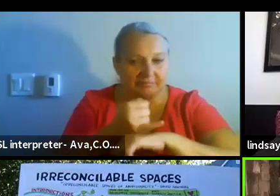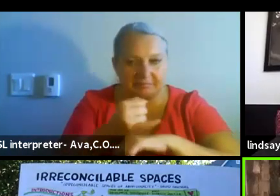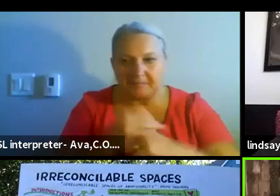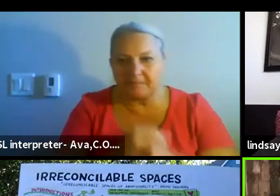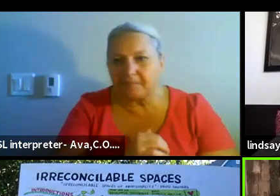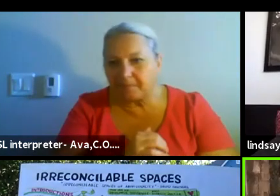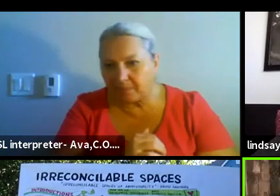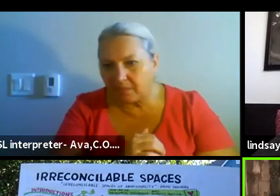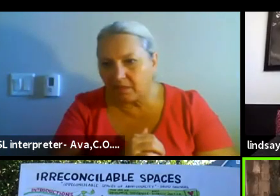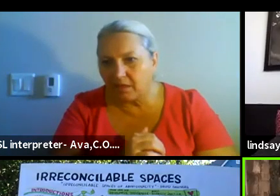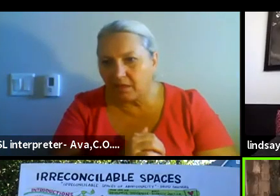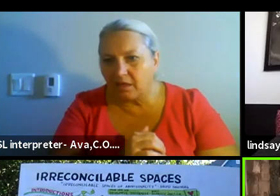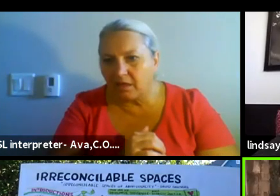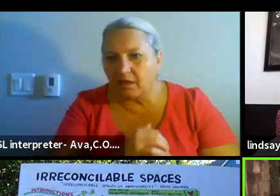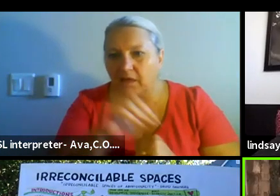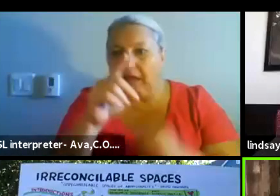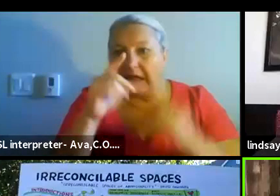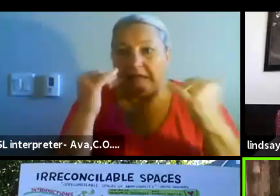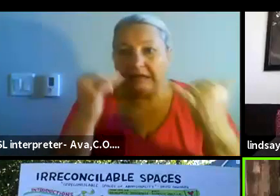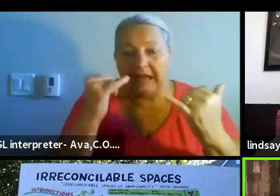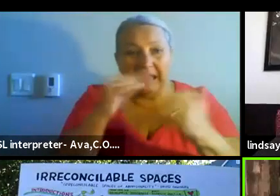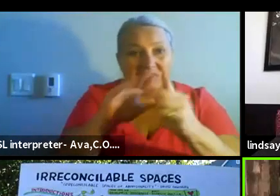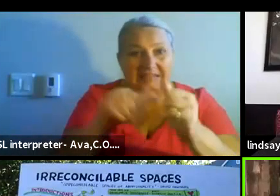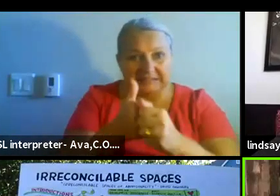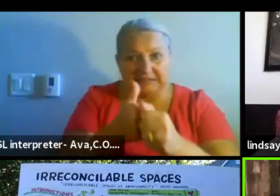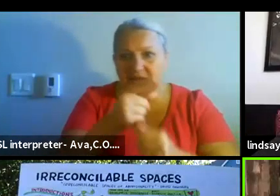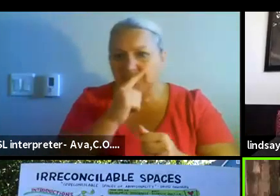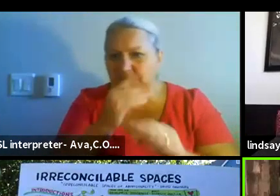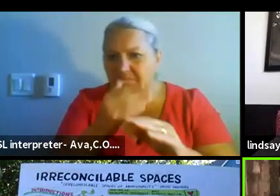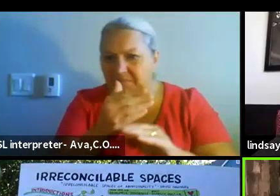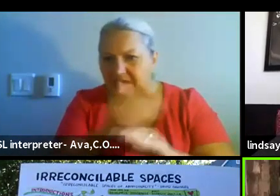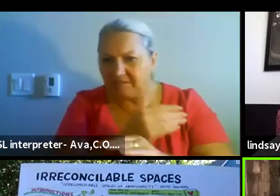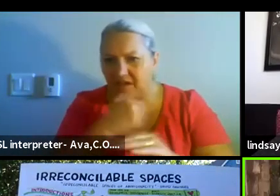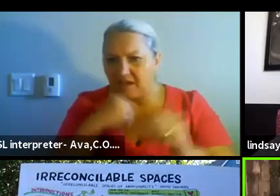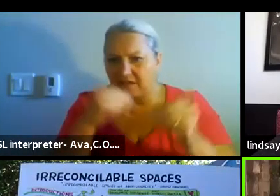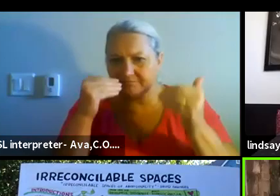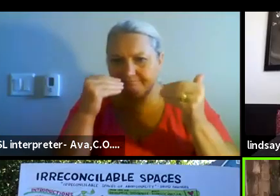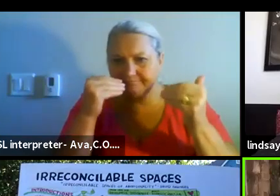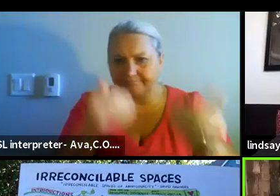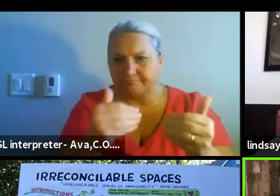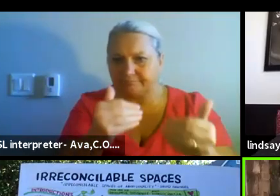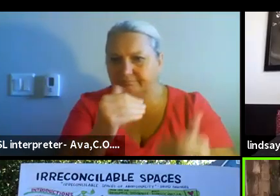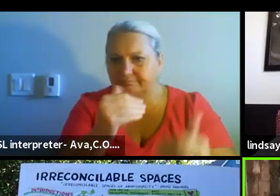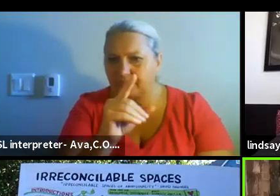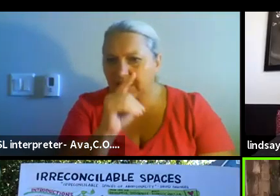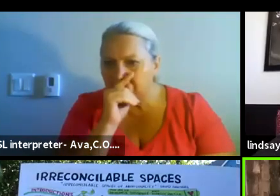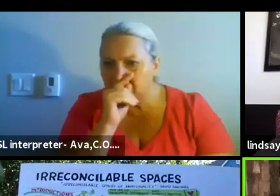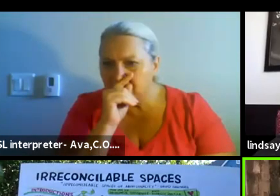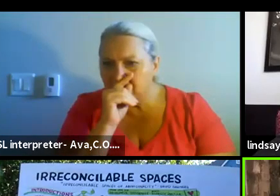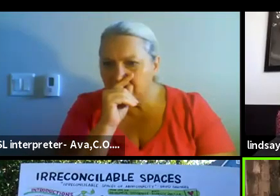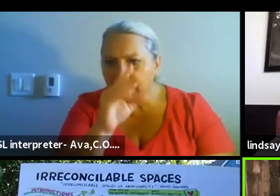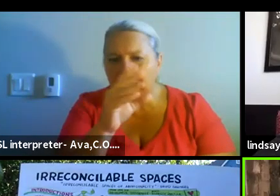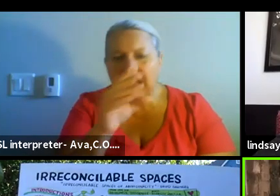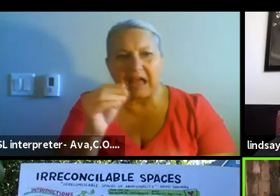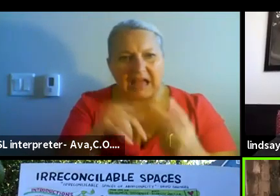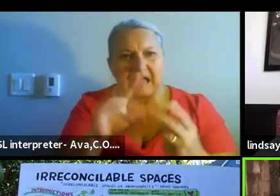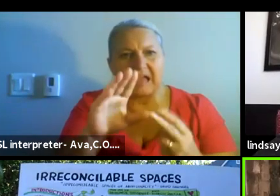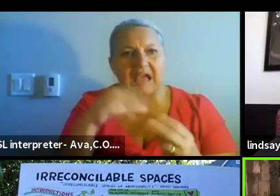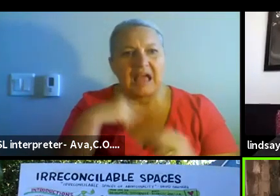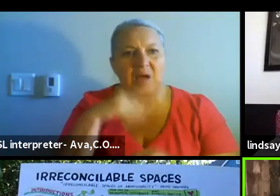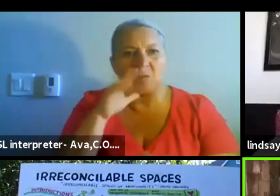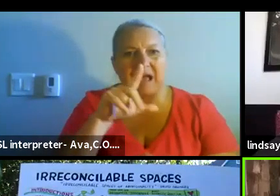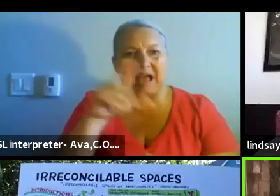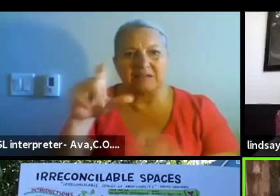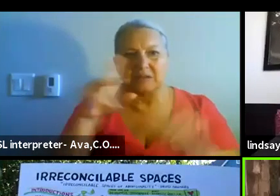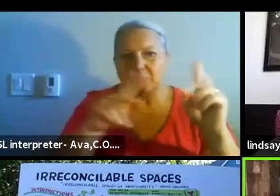here's what we're going to do. And before we do it, I will ask my